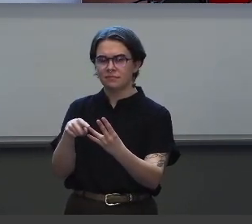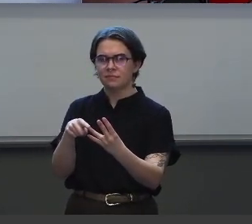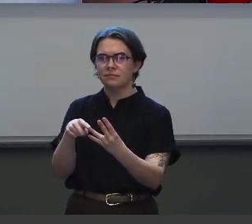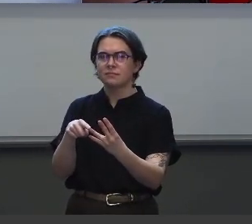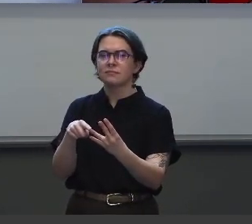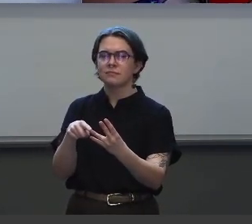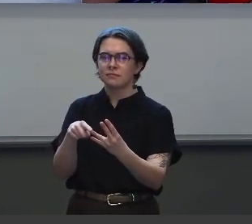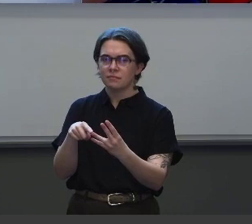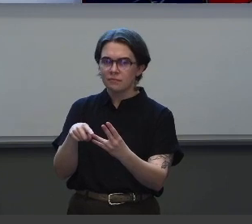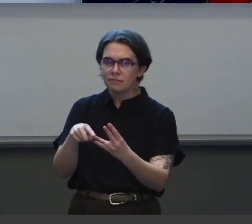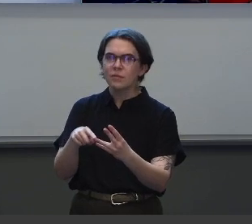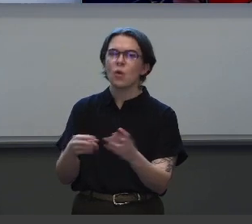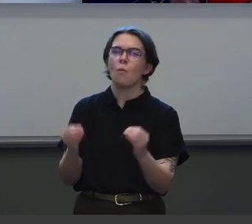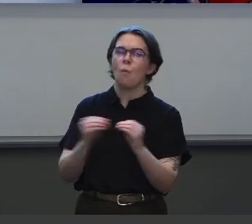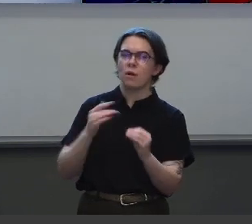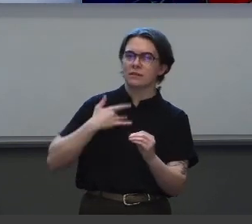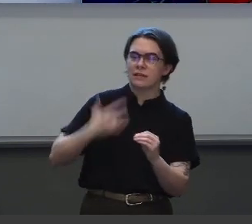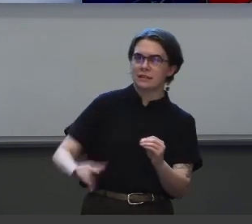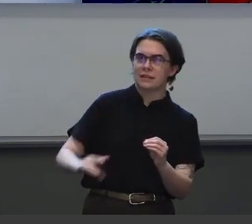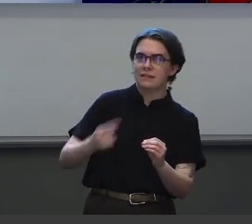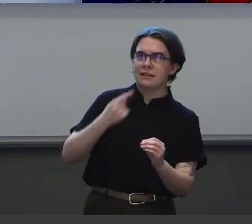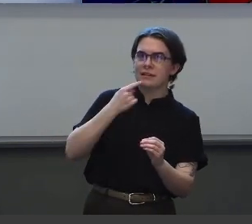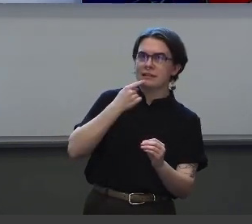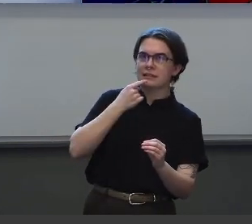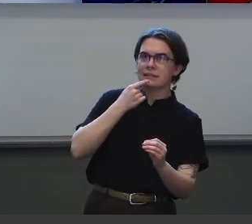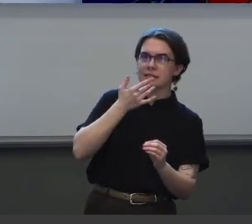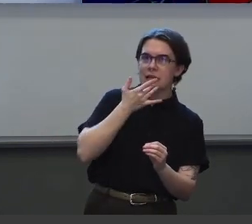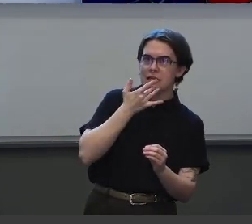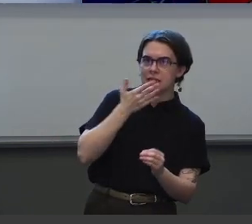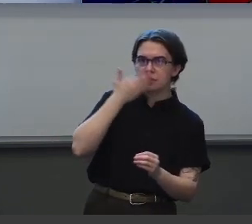average taste and smell processing.